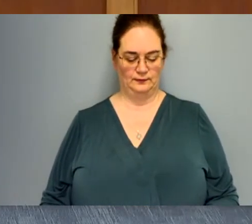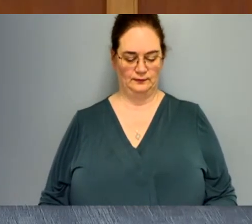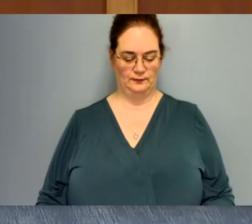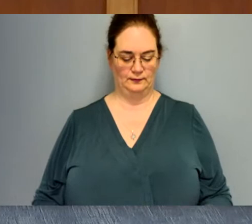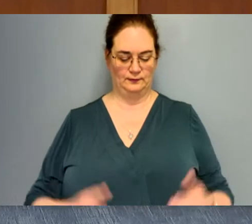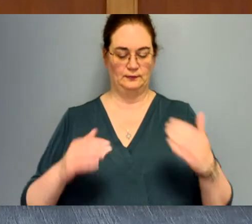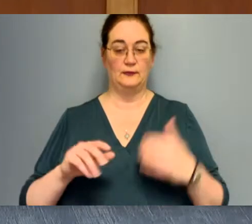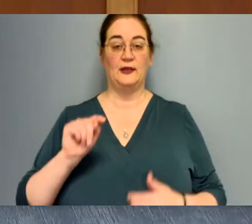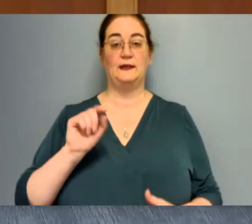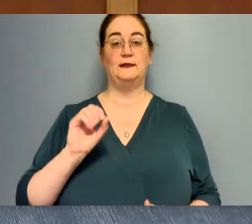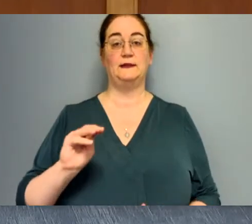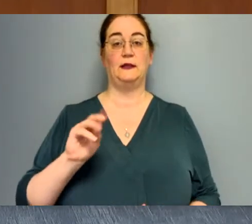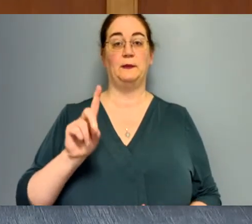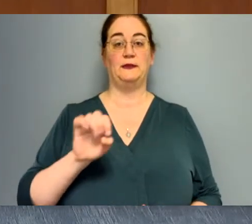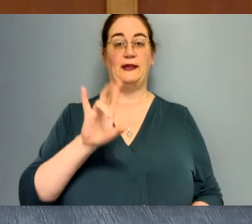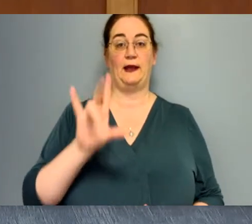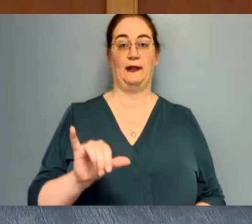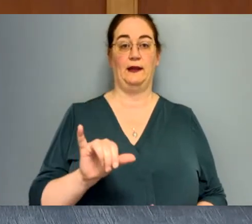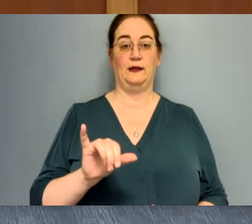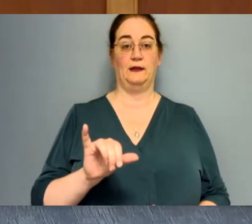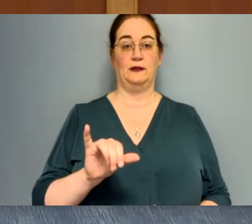Tim Daly?